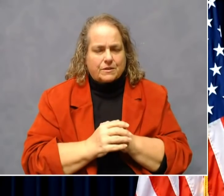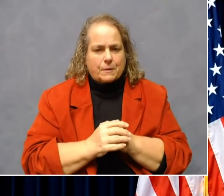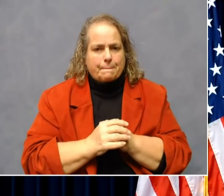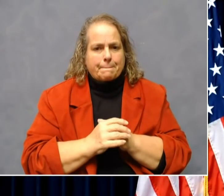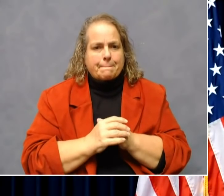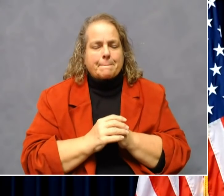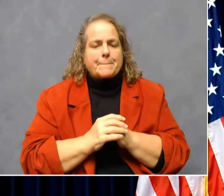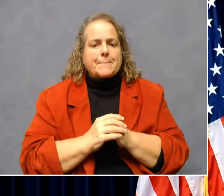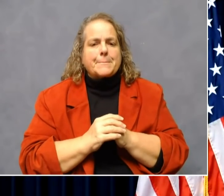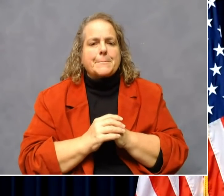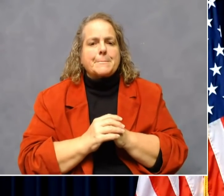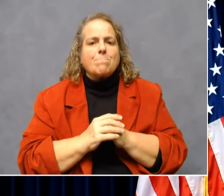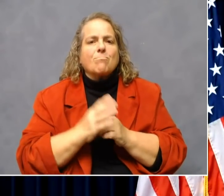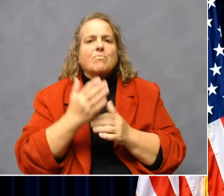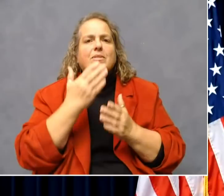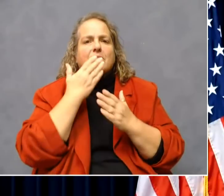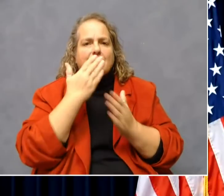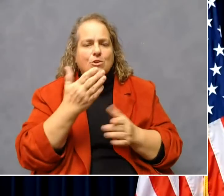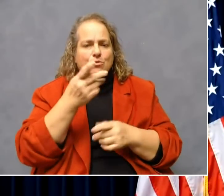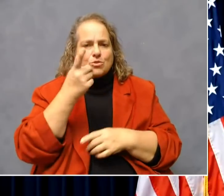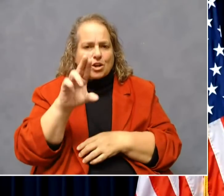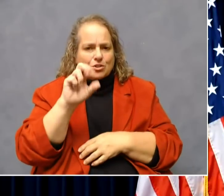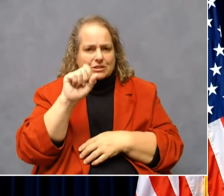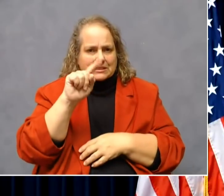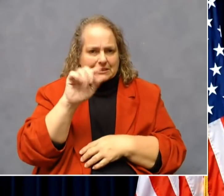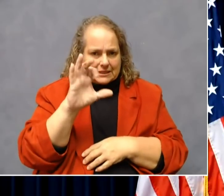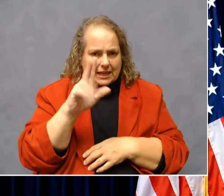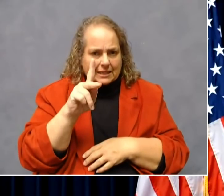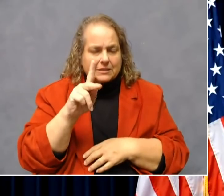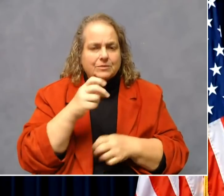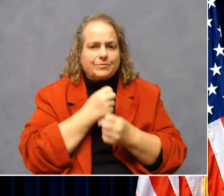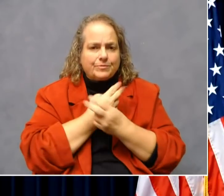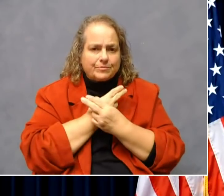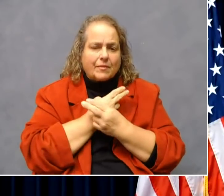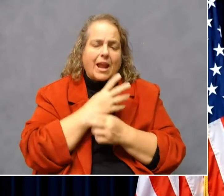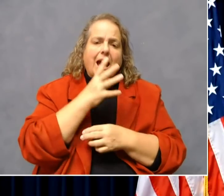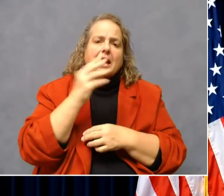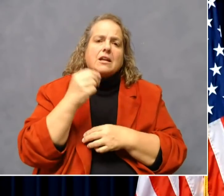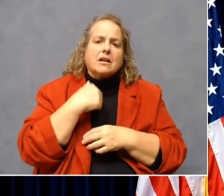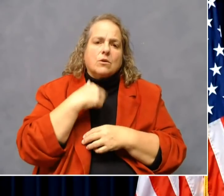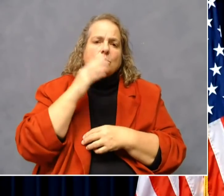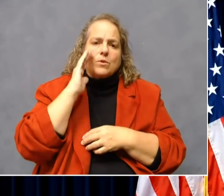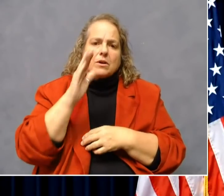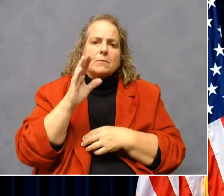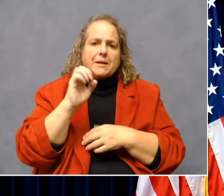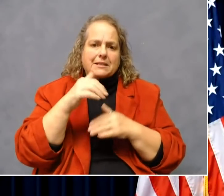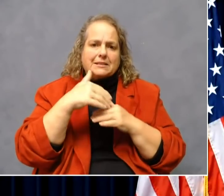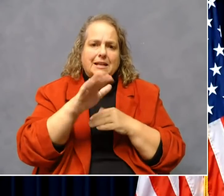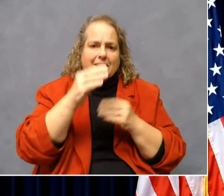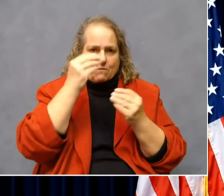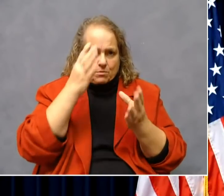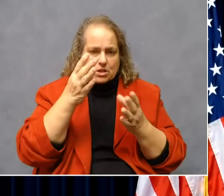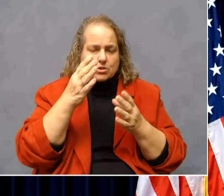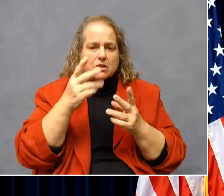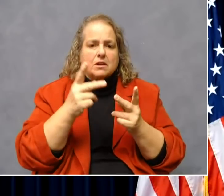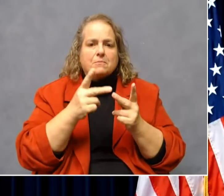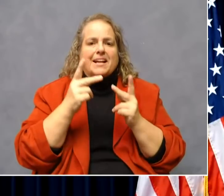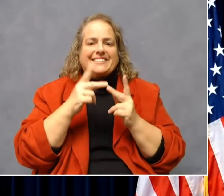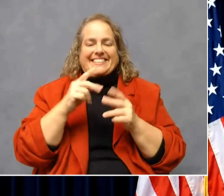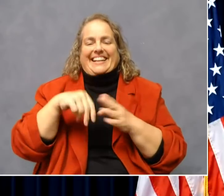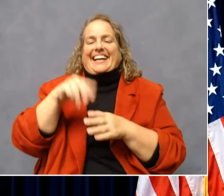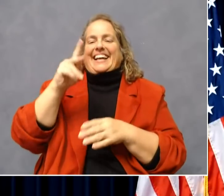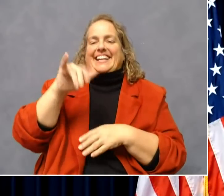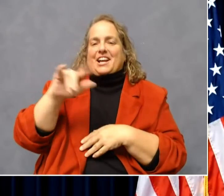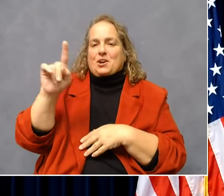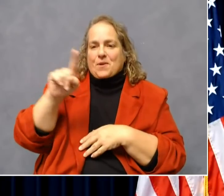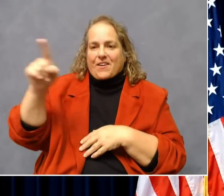Thank you to Dr. Stack. And I'll be sending him information on places in Kentucky where he can go whitewater rafting and not give his money to